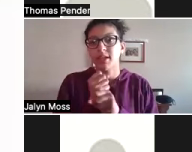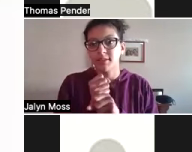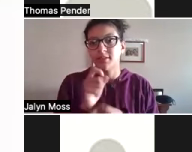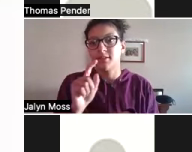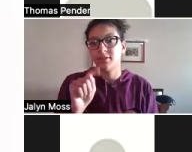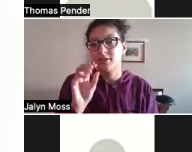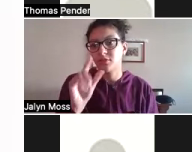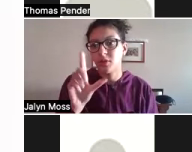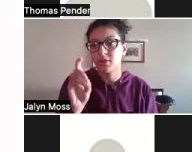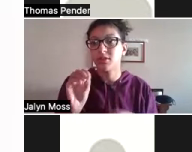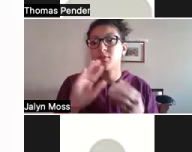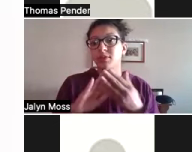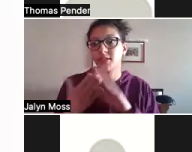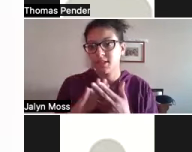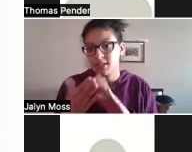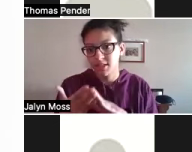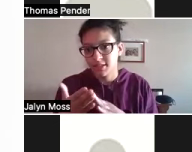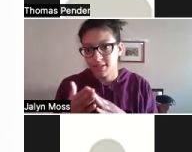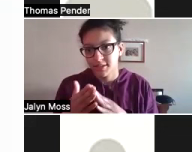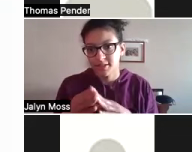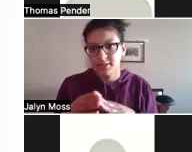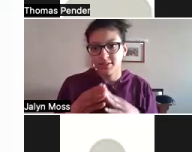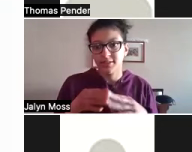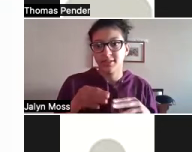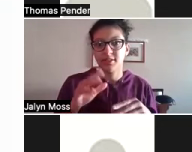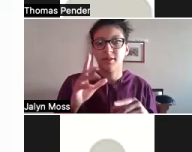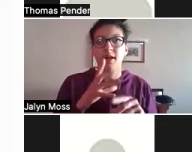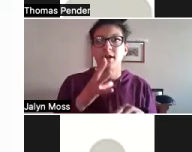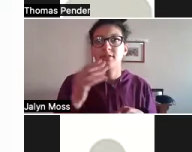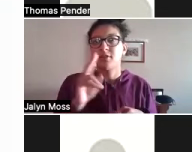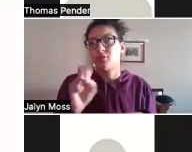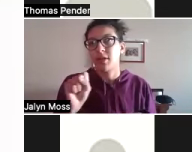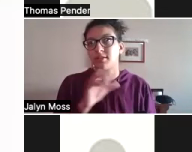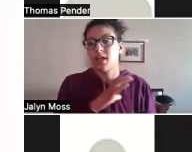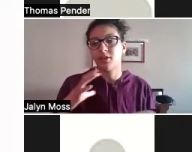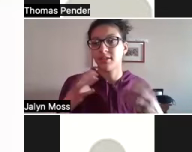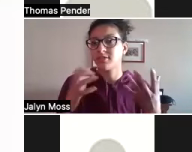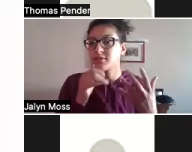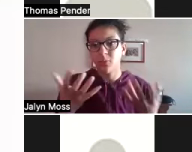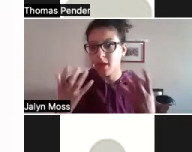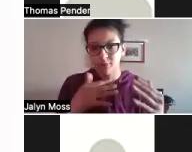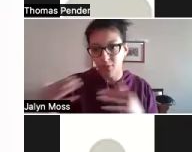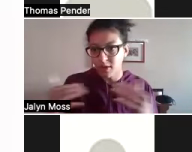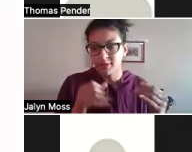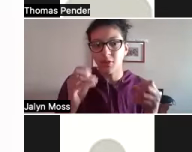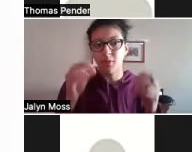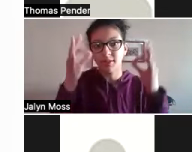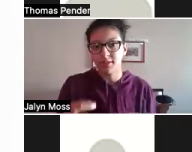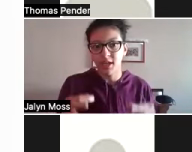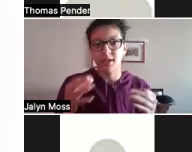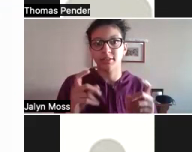the area about who's going to get Toledo, the city of Toledo, I should say.